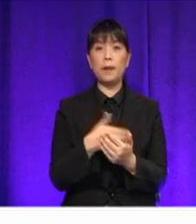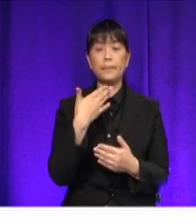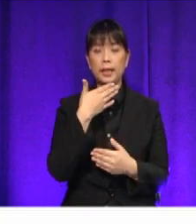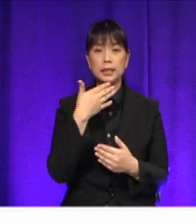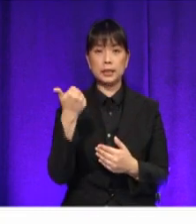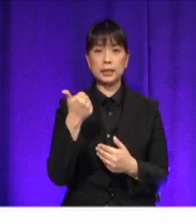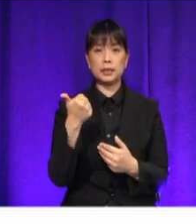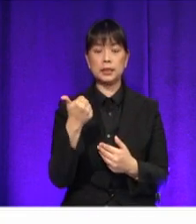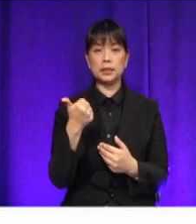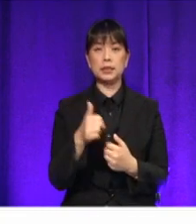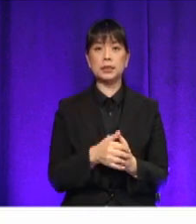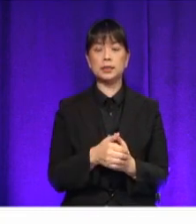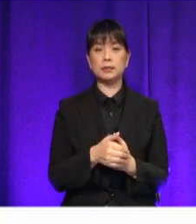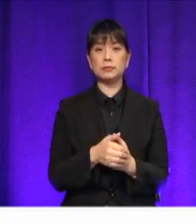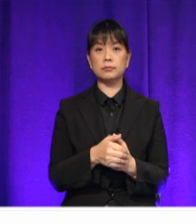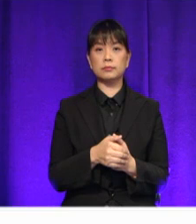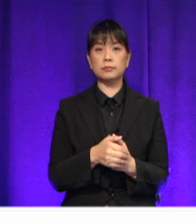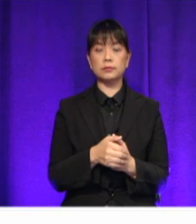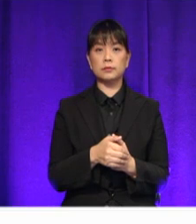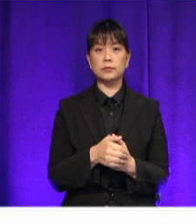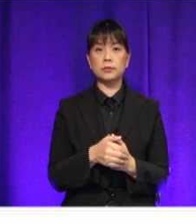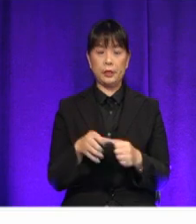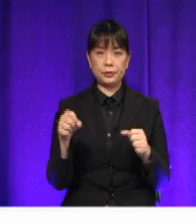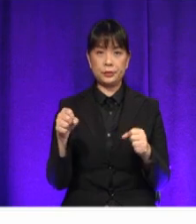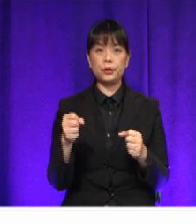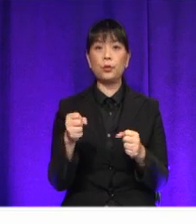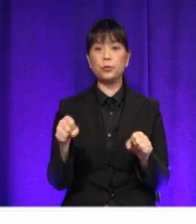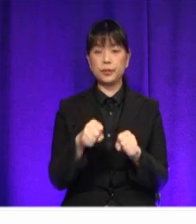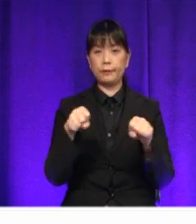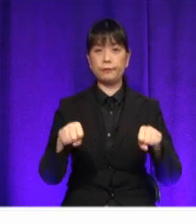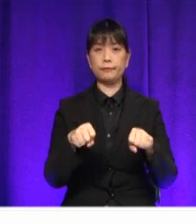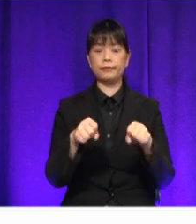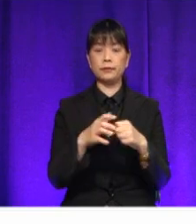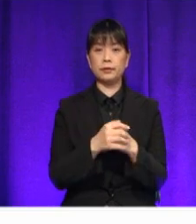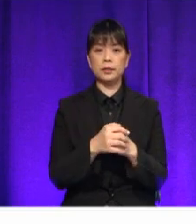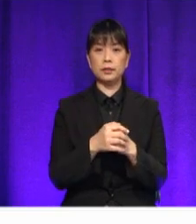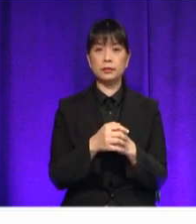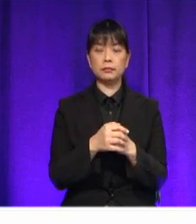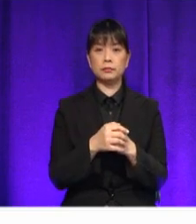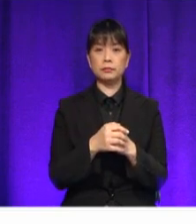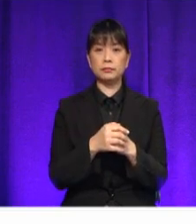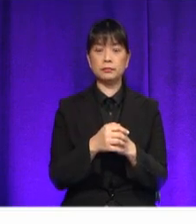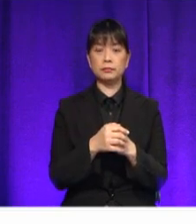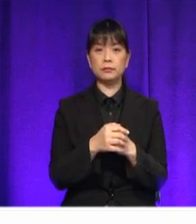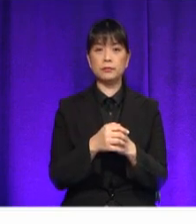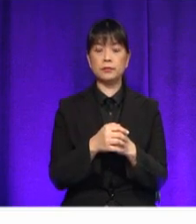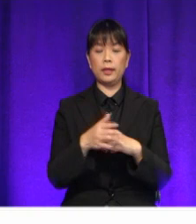quality chefs who could cook better quality foods, and you can also upgrade the